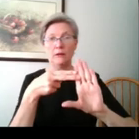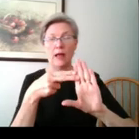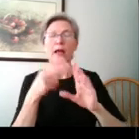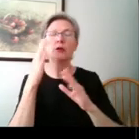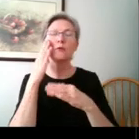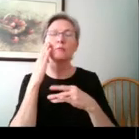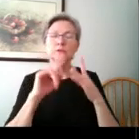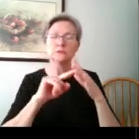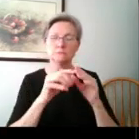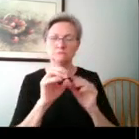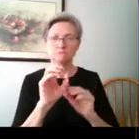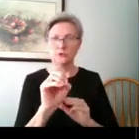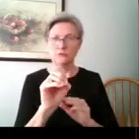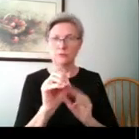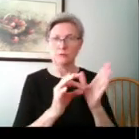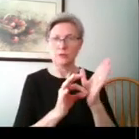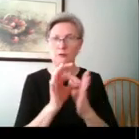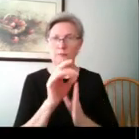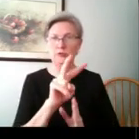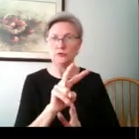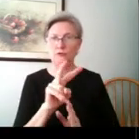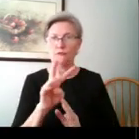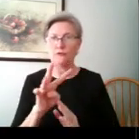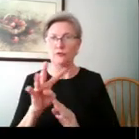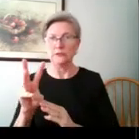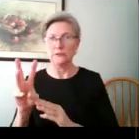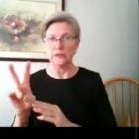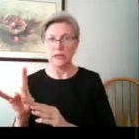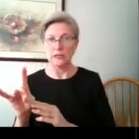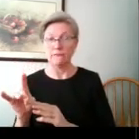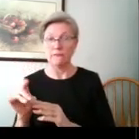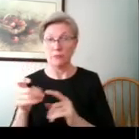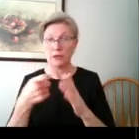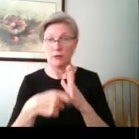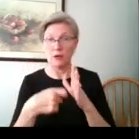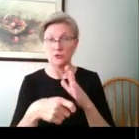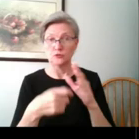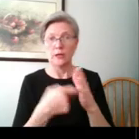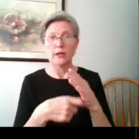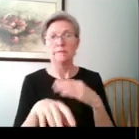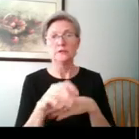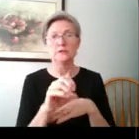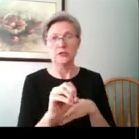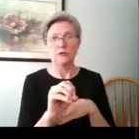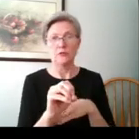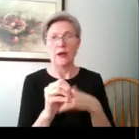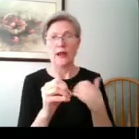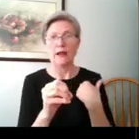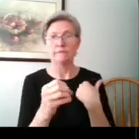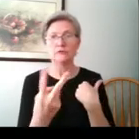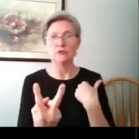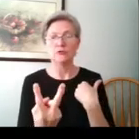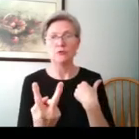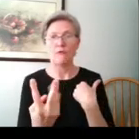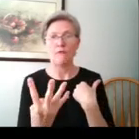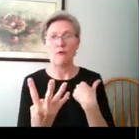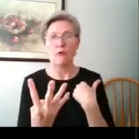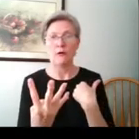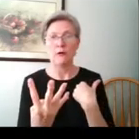I'm counting by 2s for my cost, right? So I have 0, and then 2,